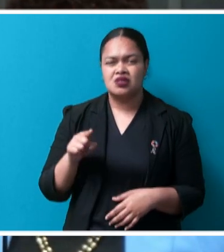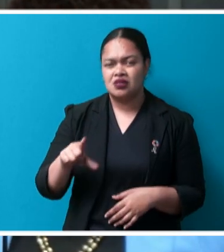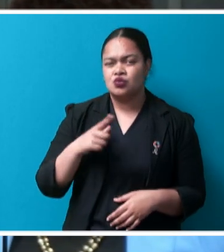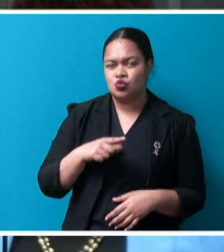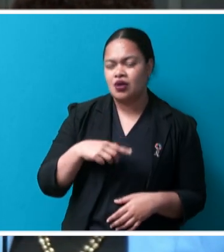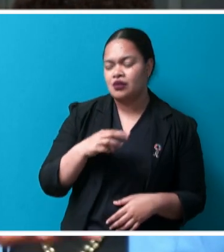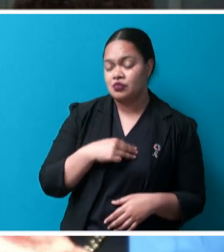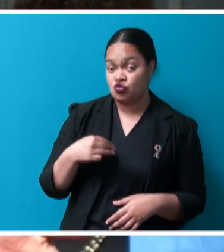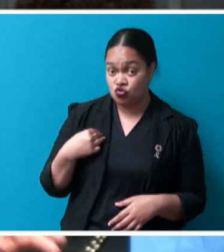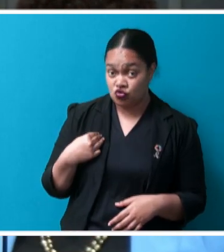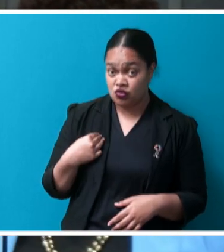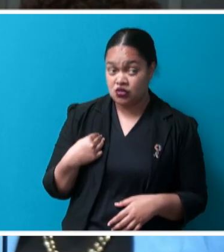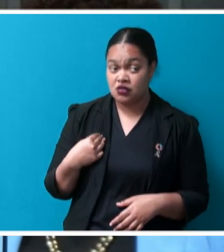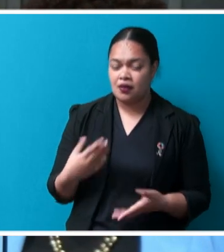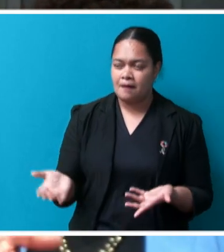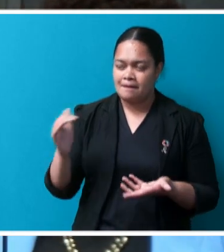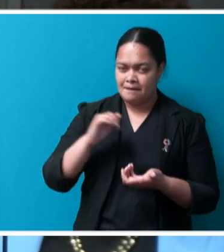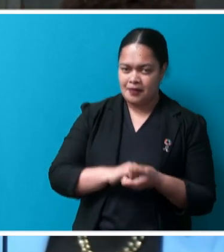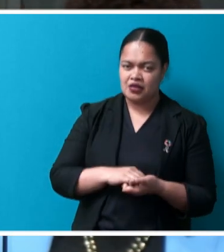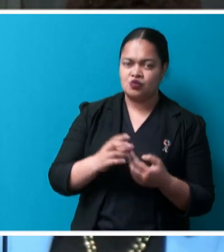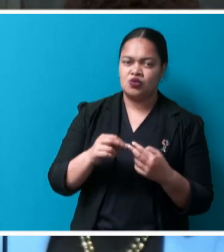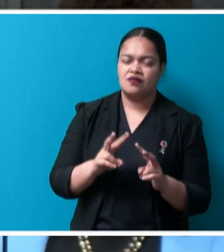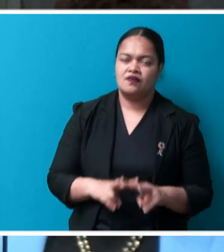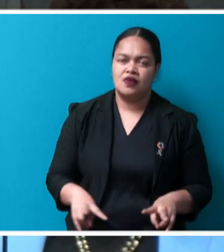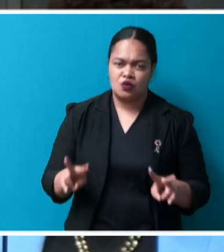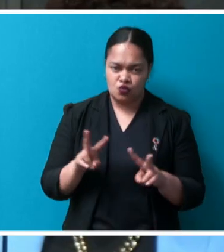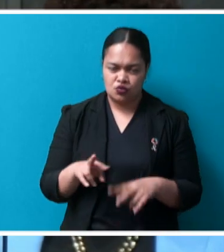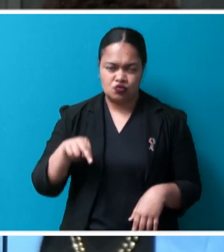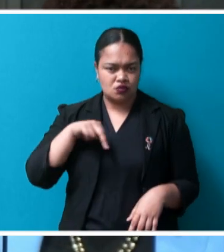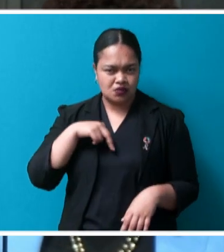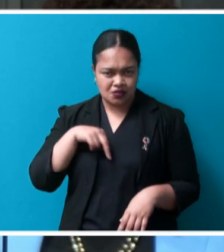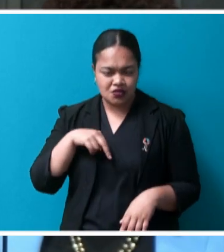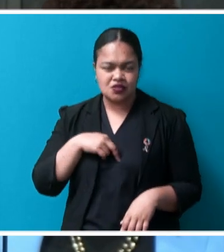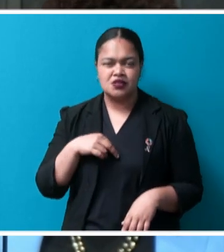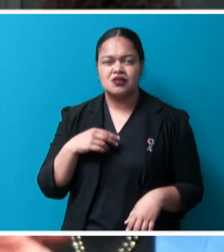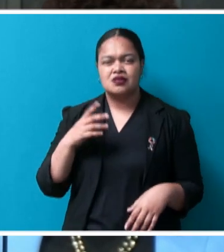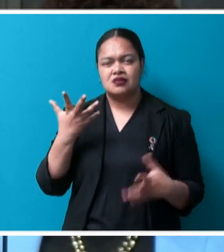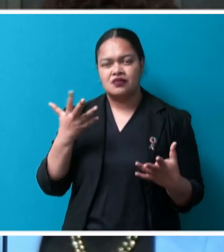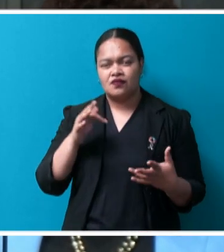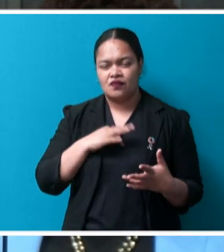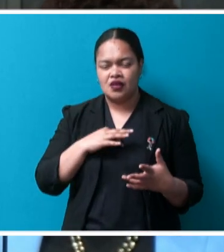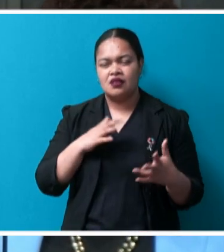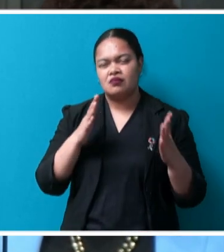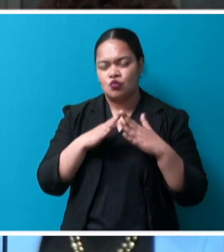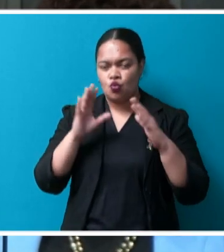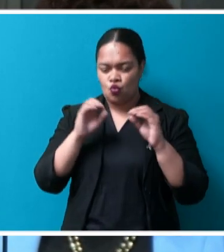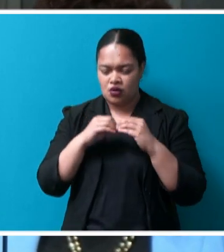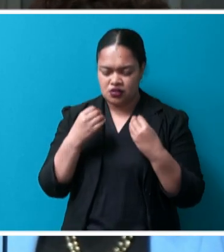ministry is partnering with the Vanua, religious, faith-based organizations, and other